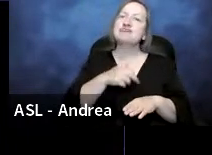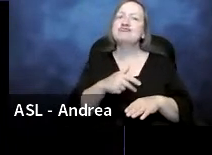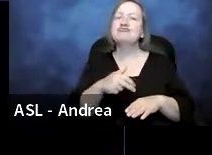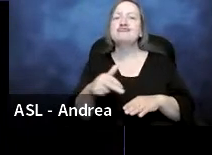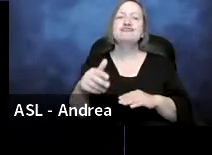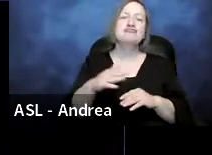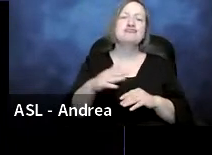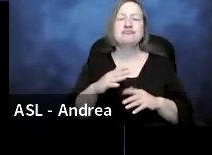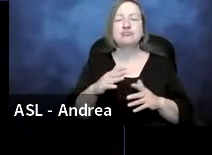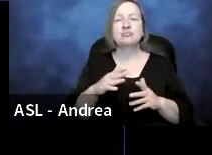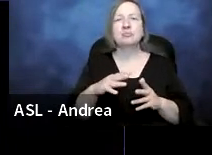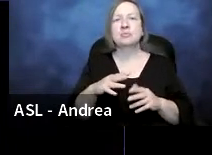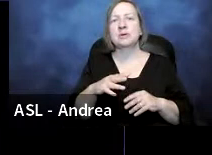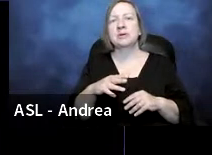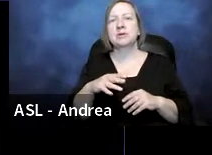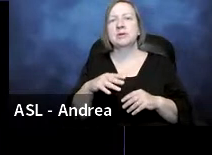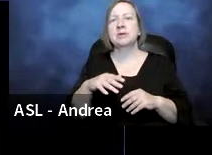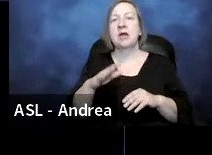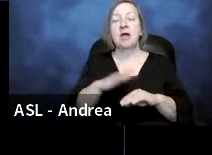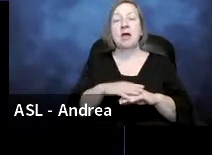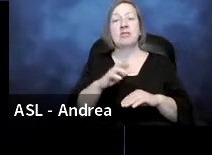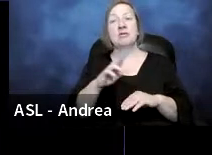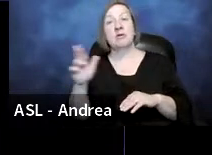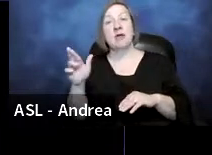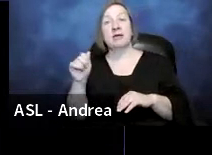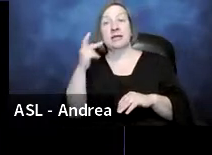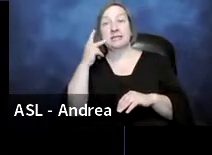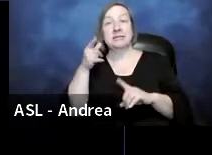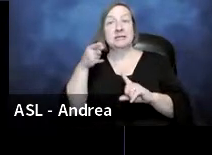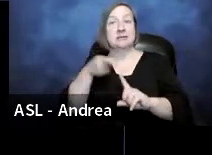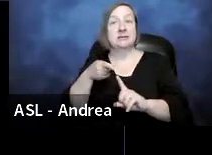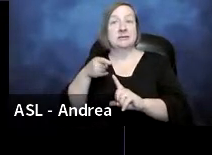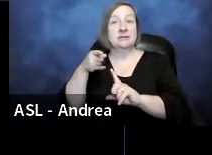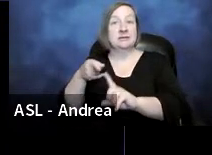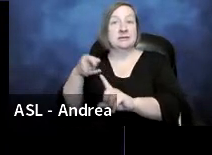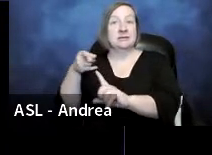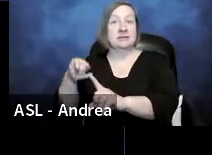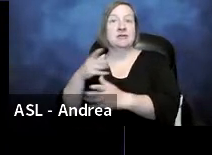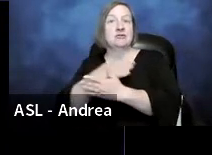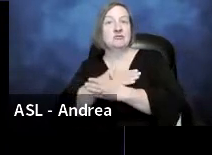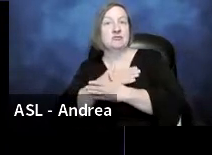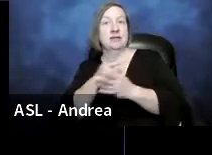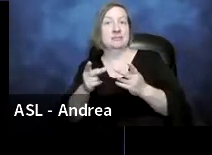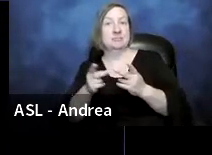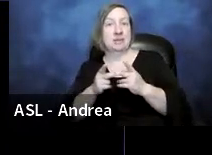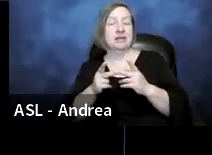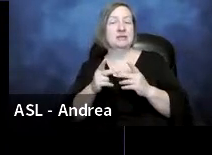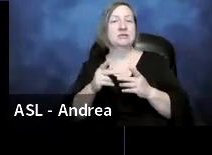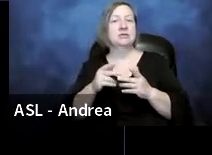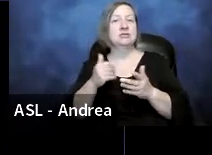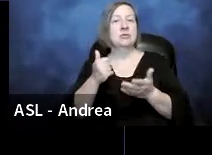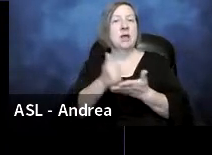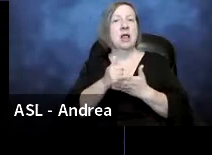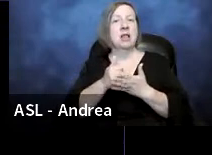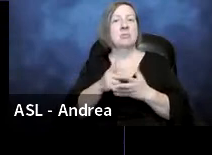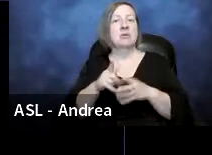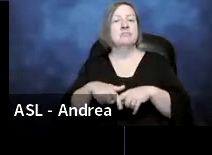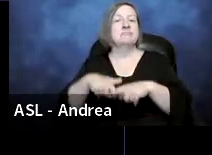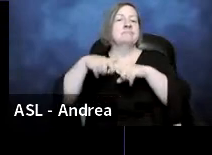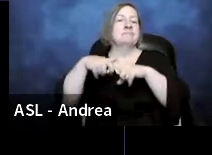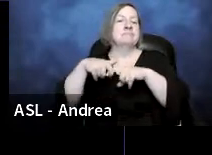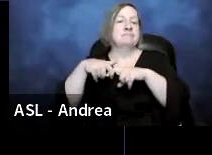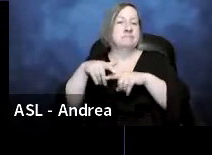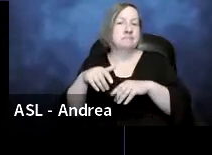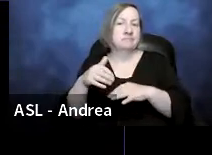On the right, you can see rest points that we implemented along this route to help break it up and give